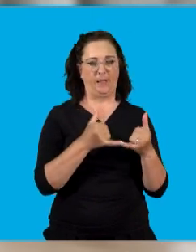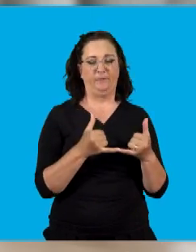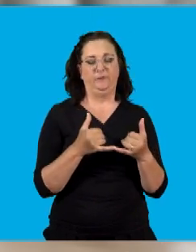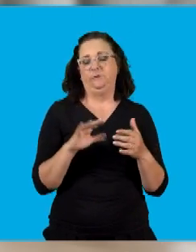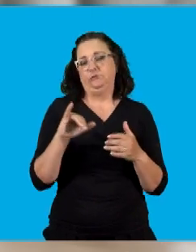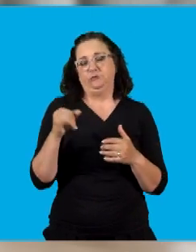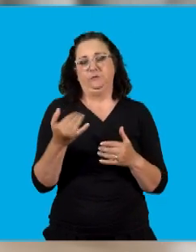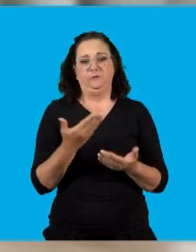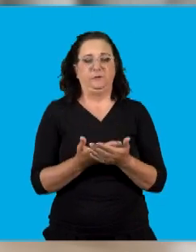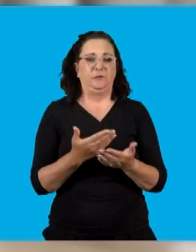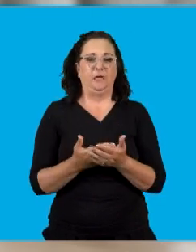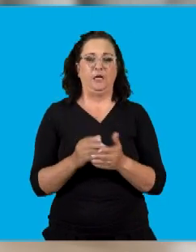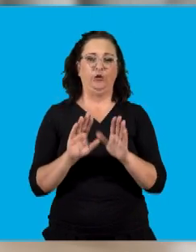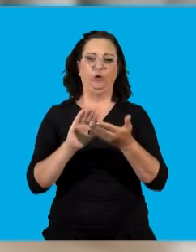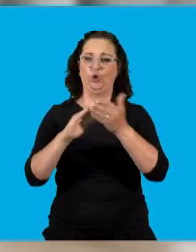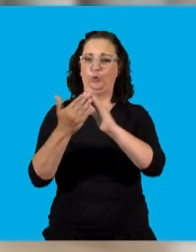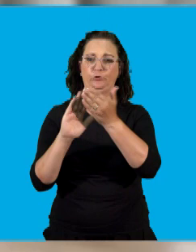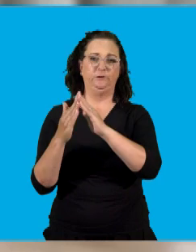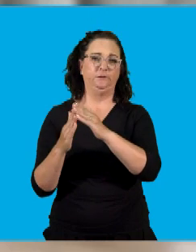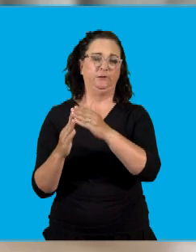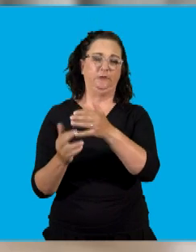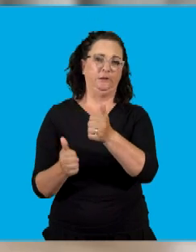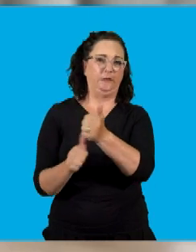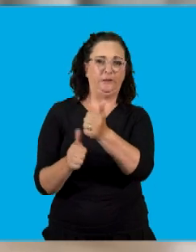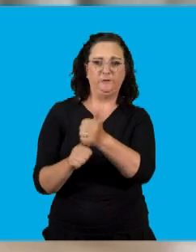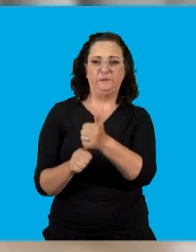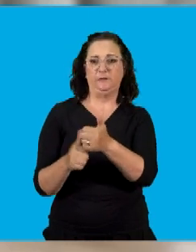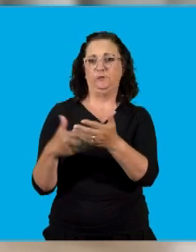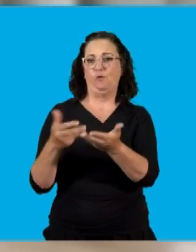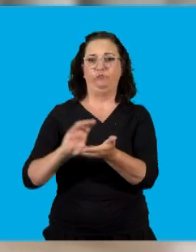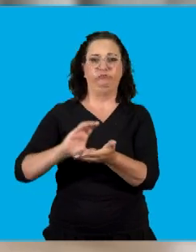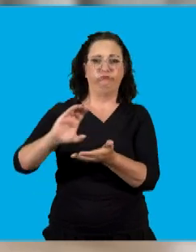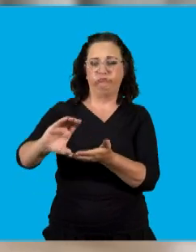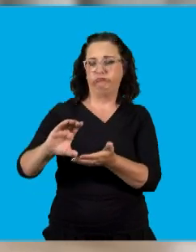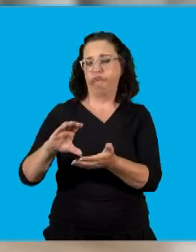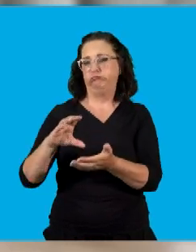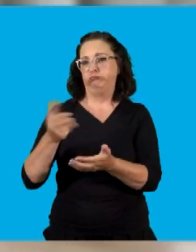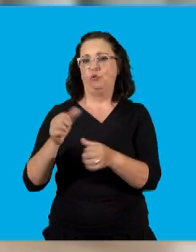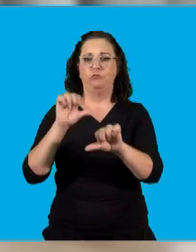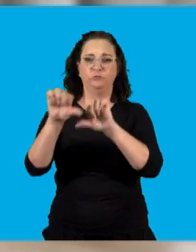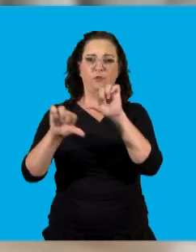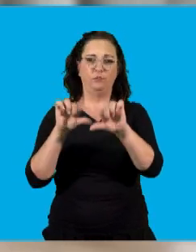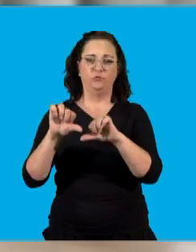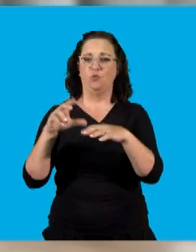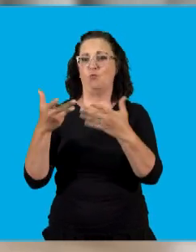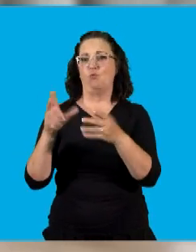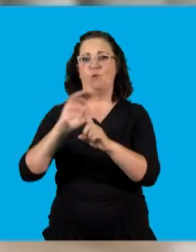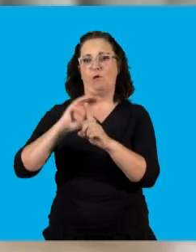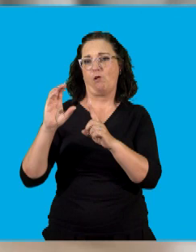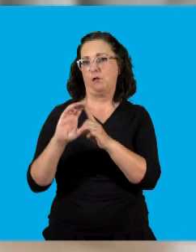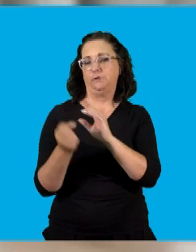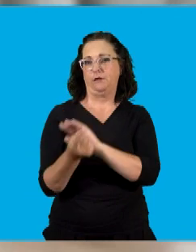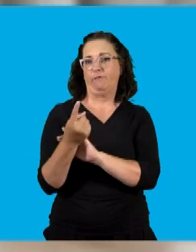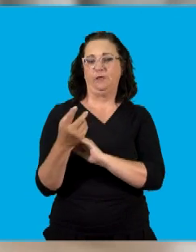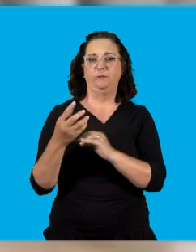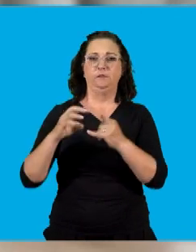just assist the community for charity purposes or to assist with social activities or cultural